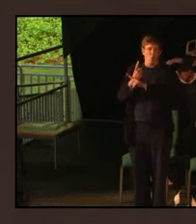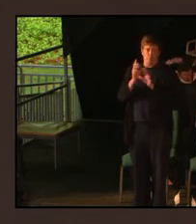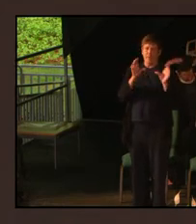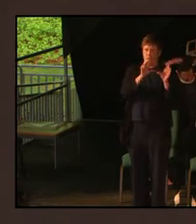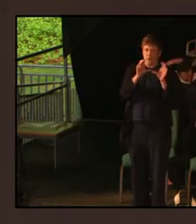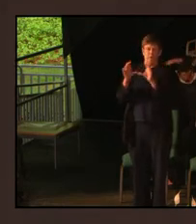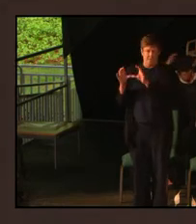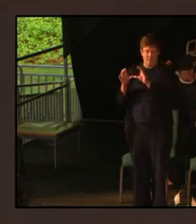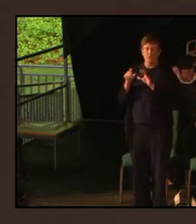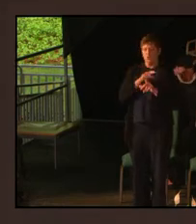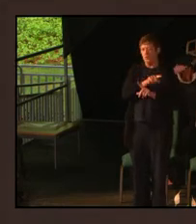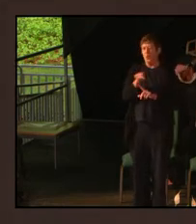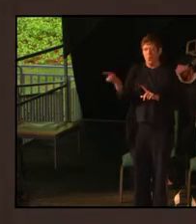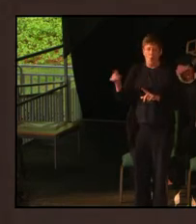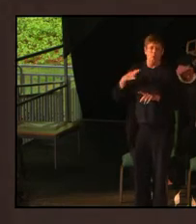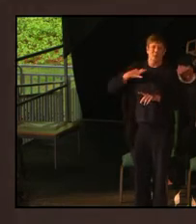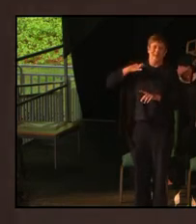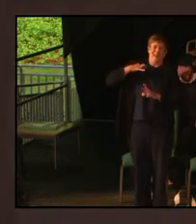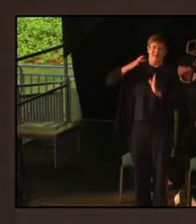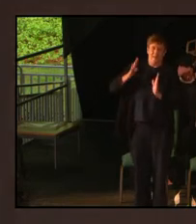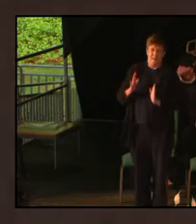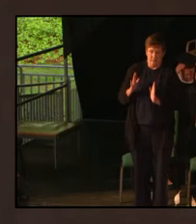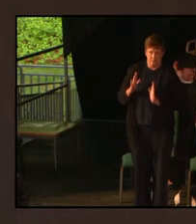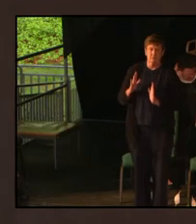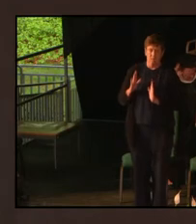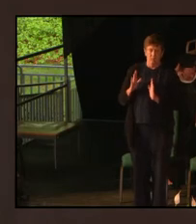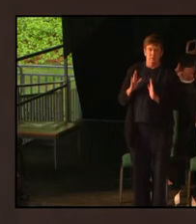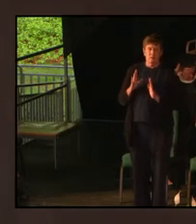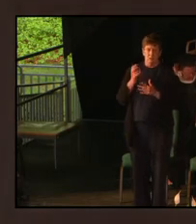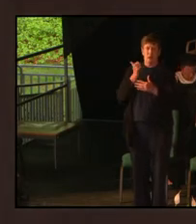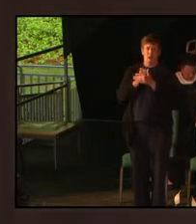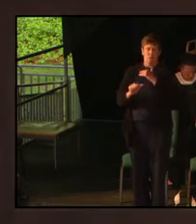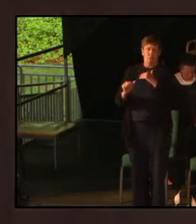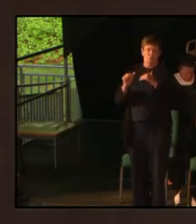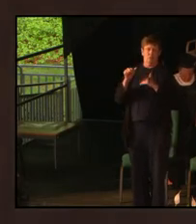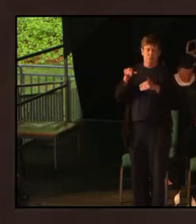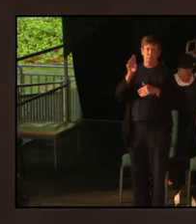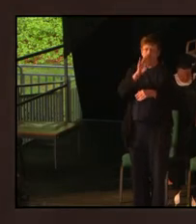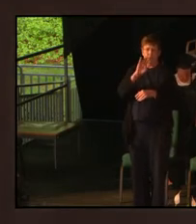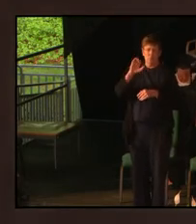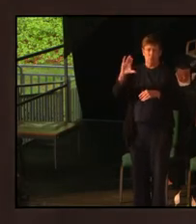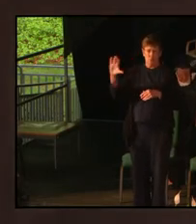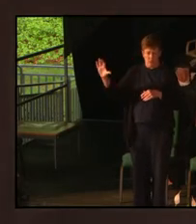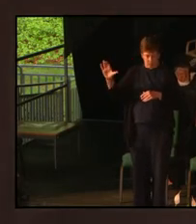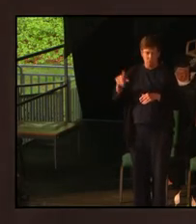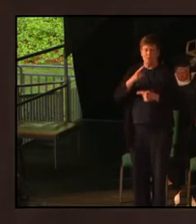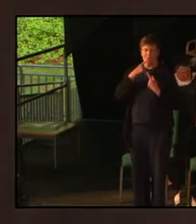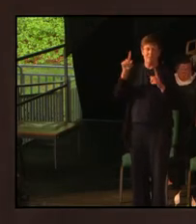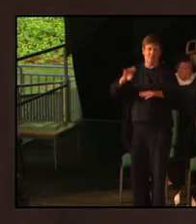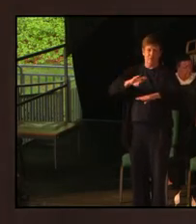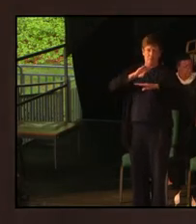to those candidates who, in the judgment of the college, have successfully met the